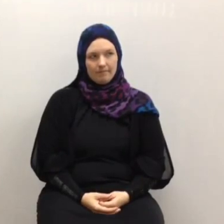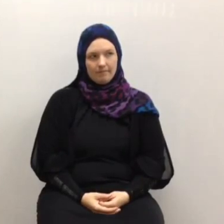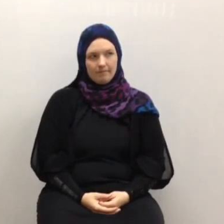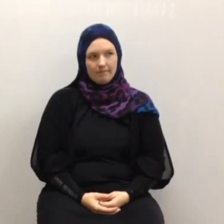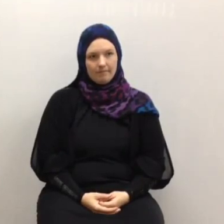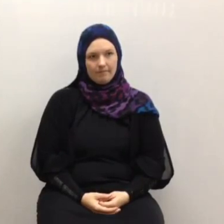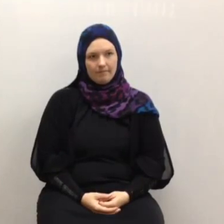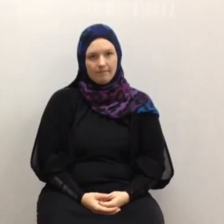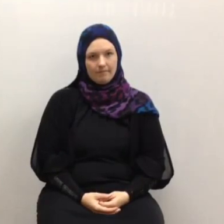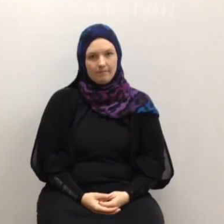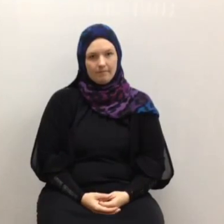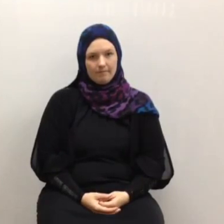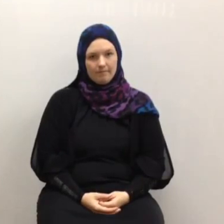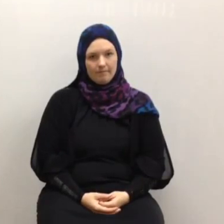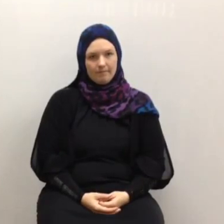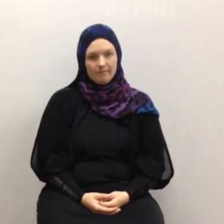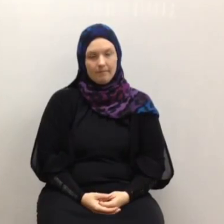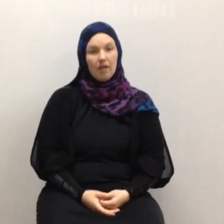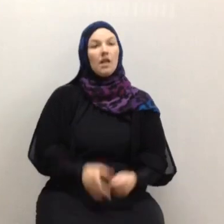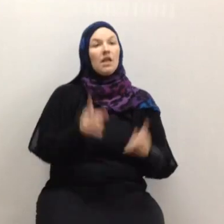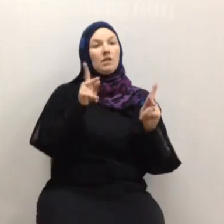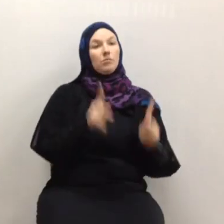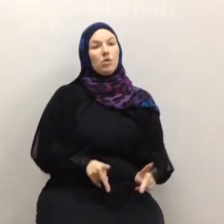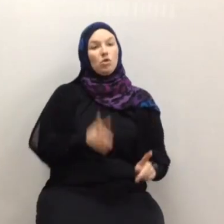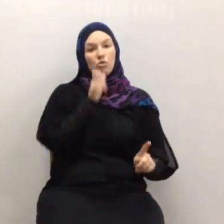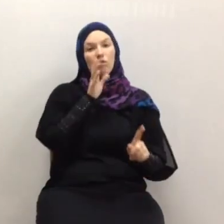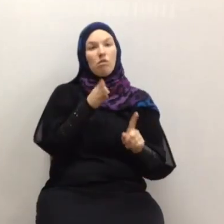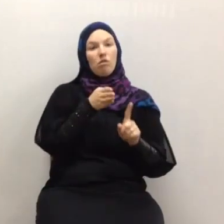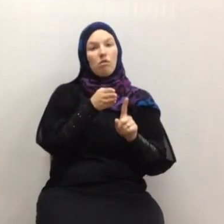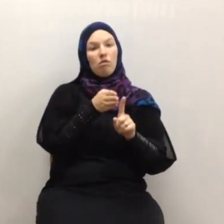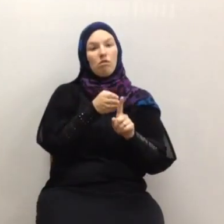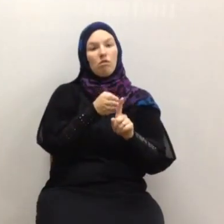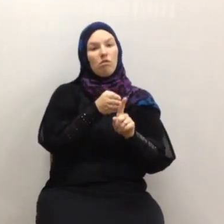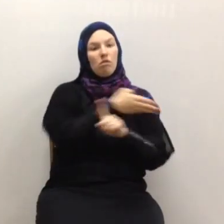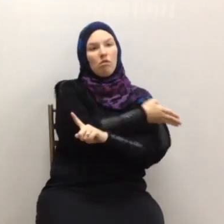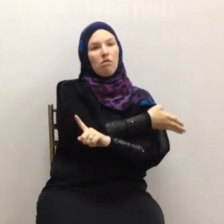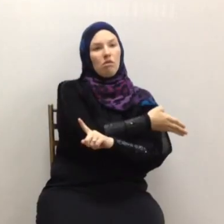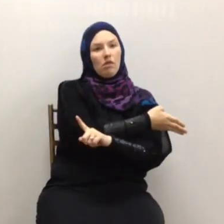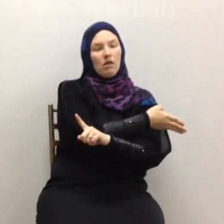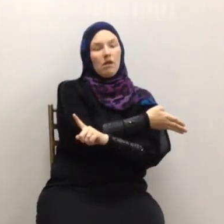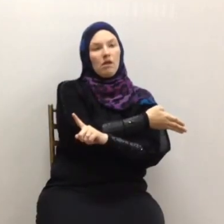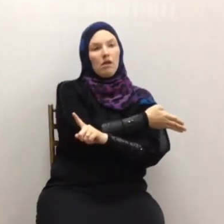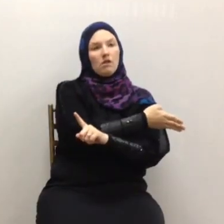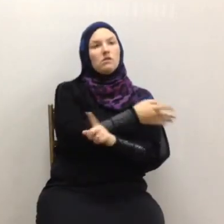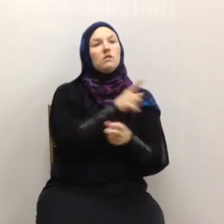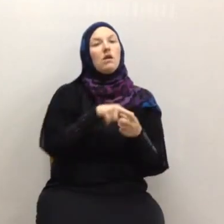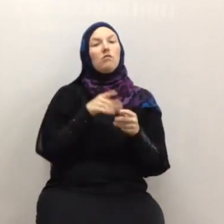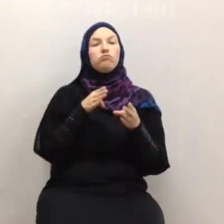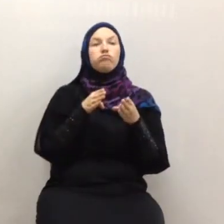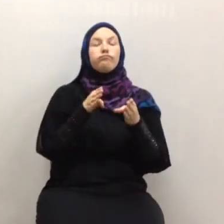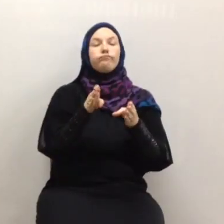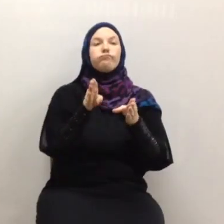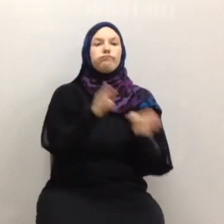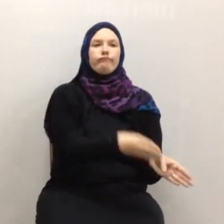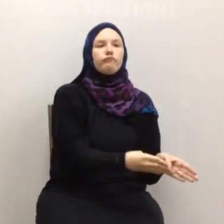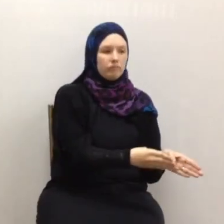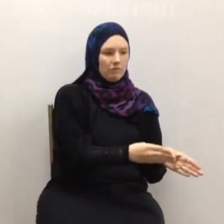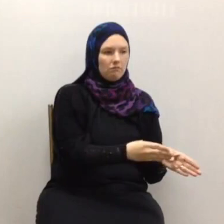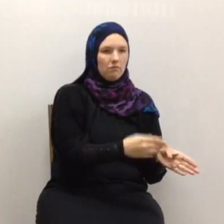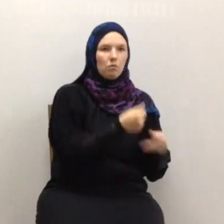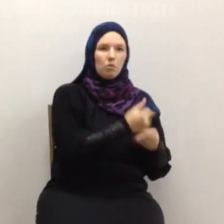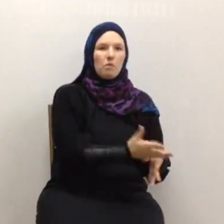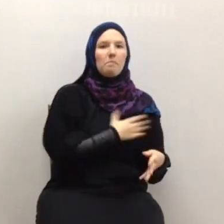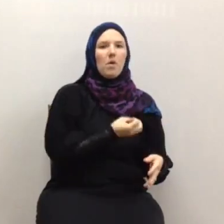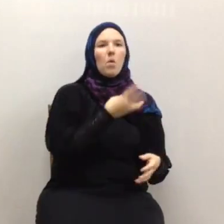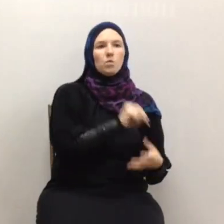he goes astray to the detriment of his own soul. We condemn ourselves